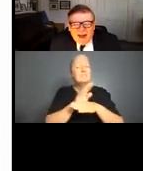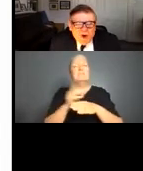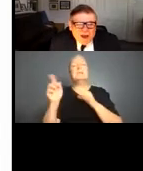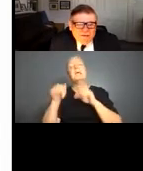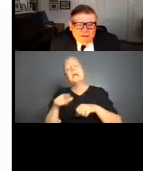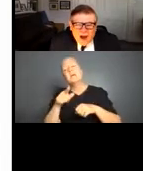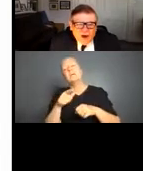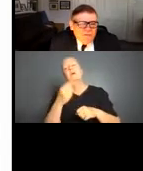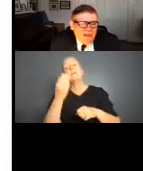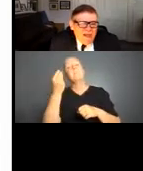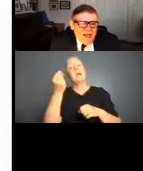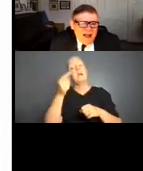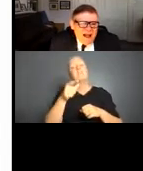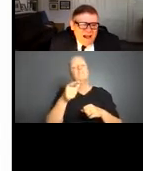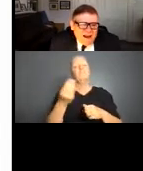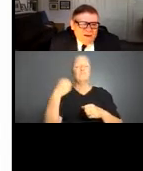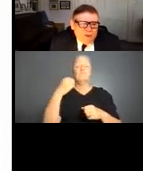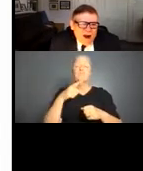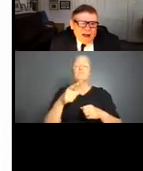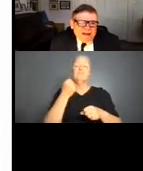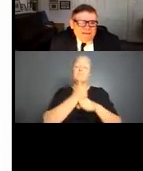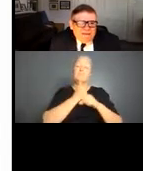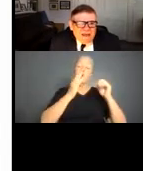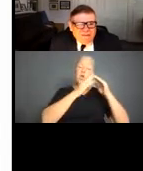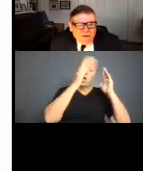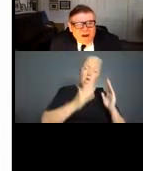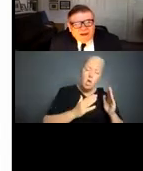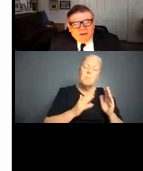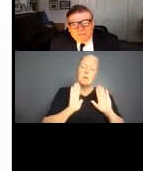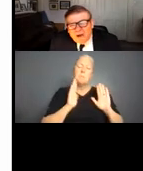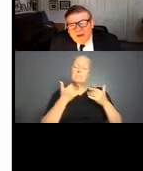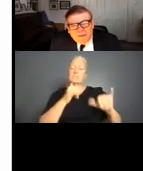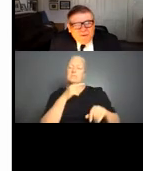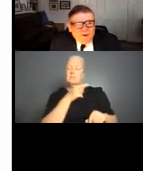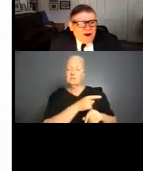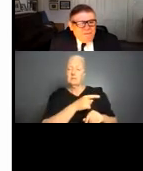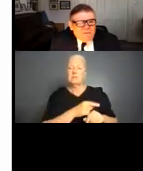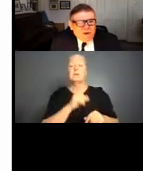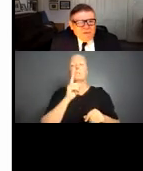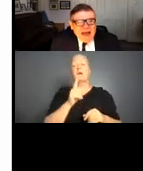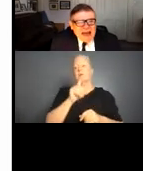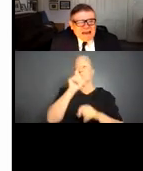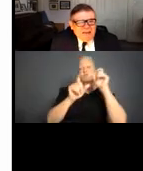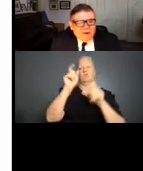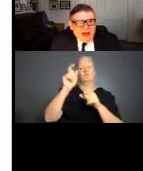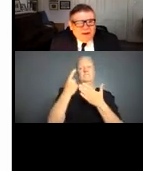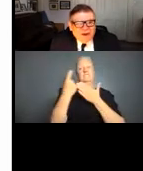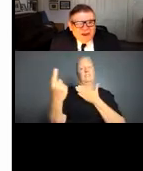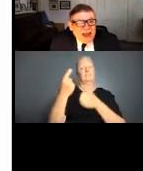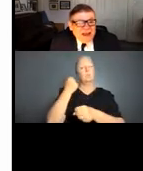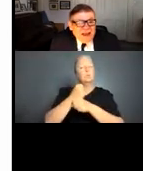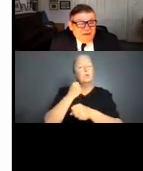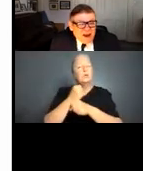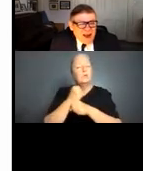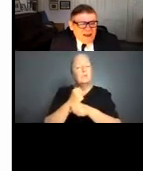leave, and working from home. Whereas for most self-employed people, employment and therefore livelihood